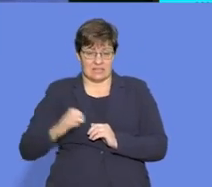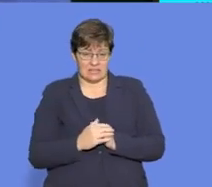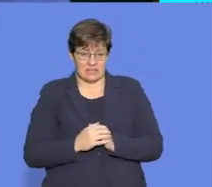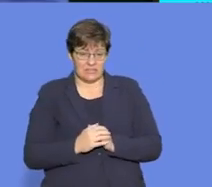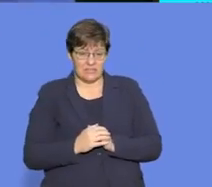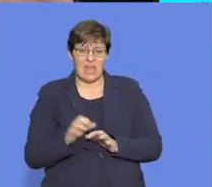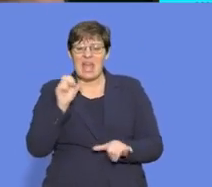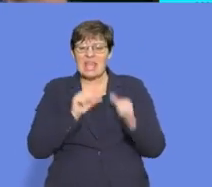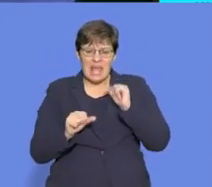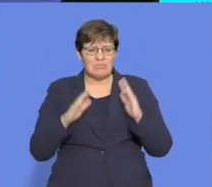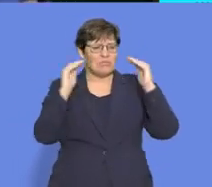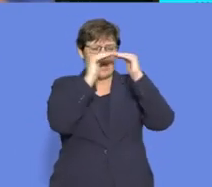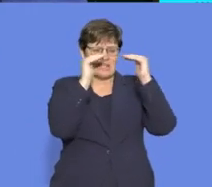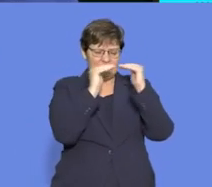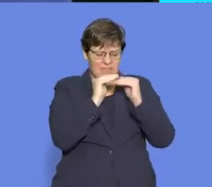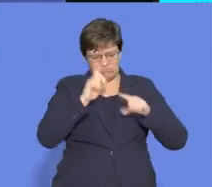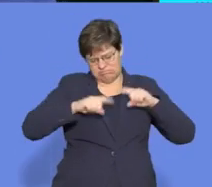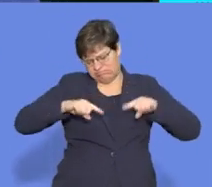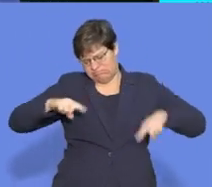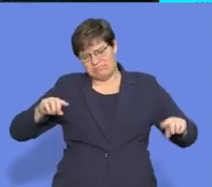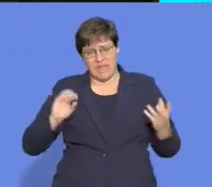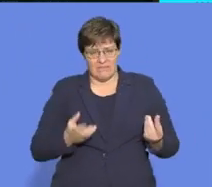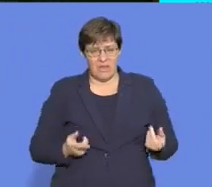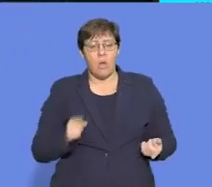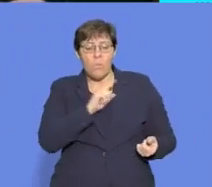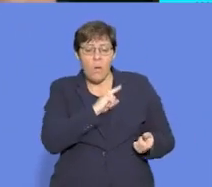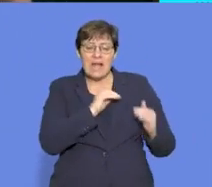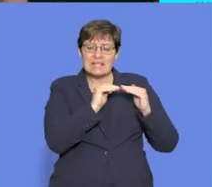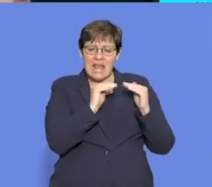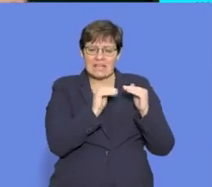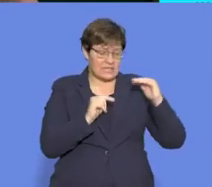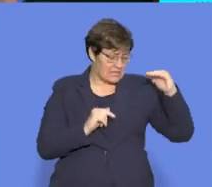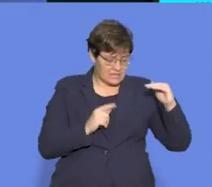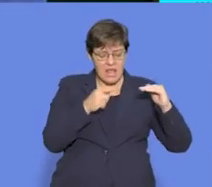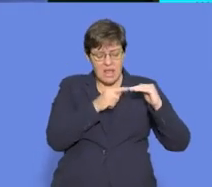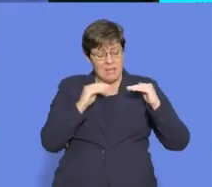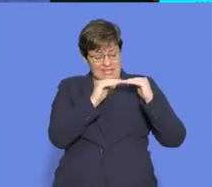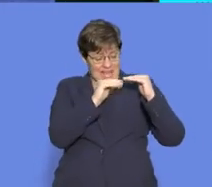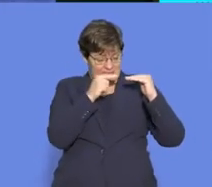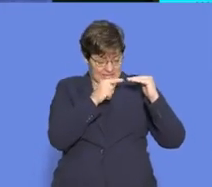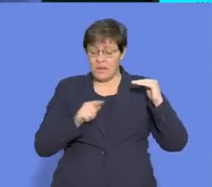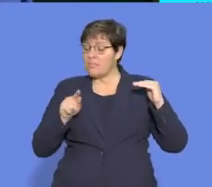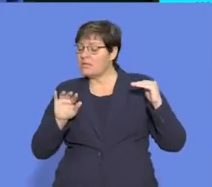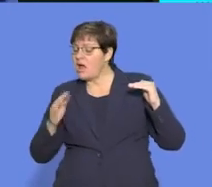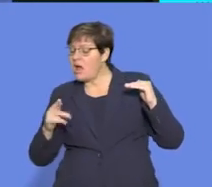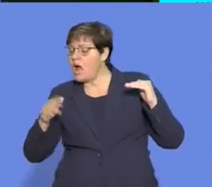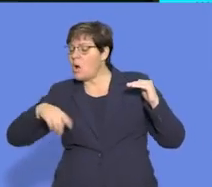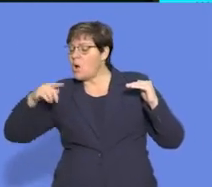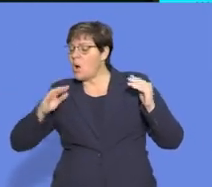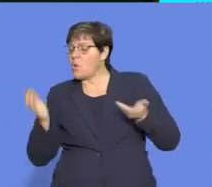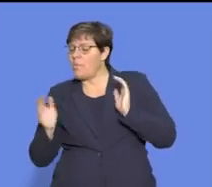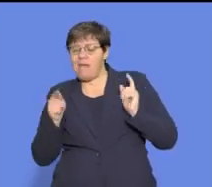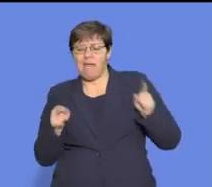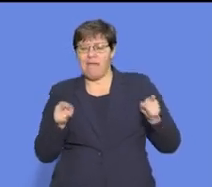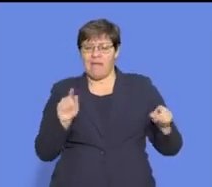degrees Celsius. So chemistry has a whole lot of standards. And a standard just is a way of comparing things against each other. So